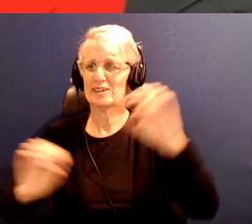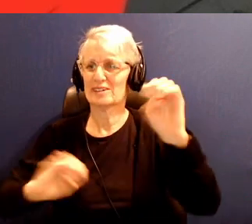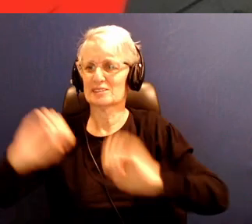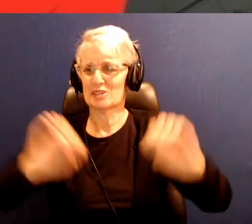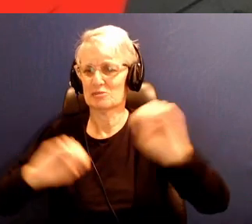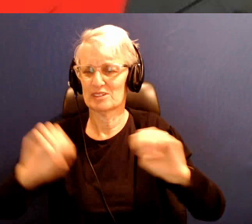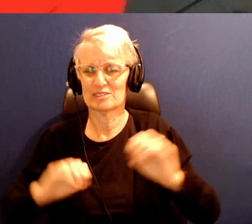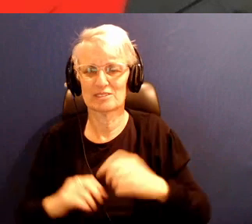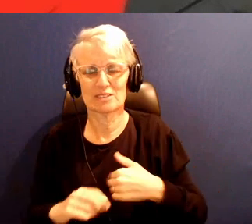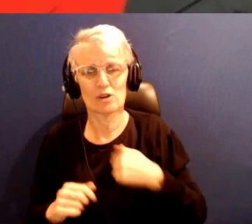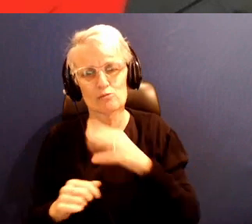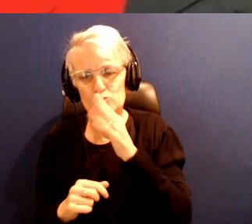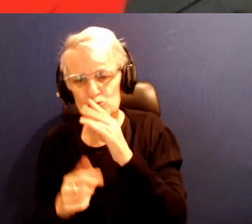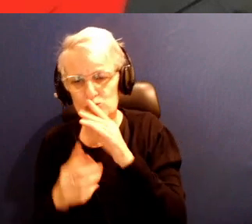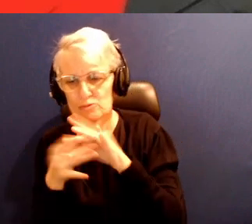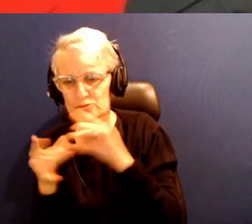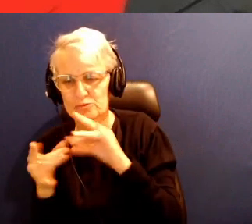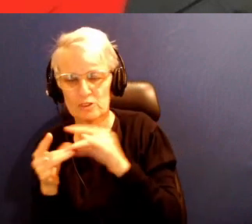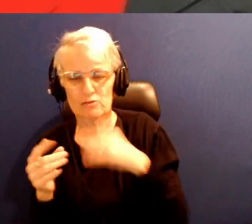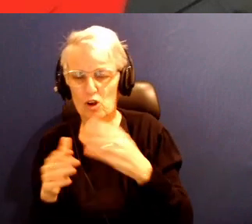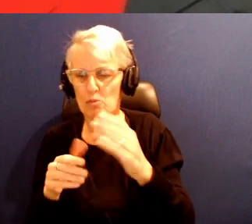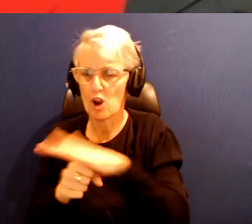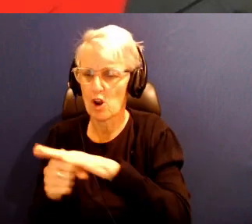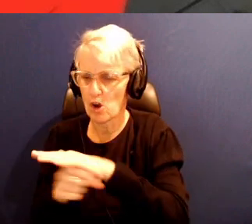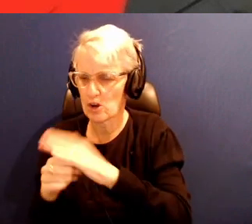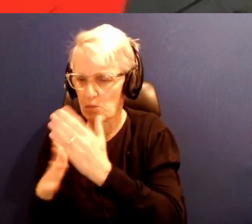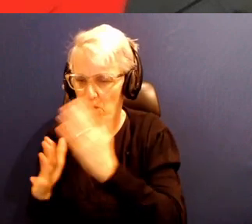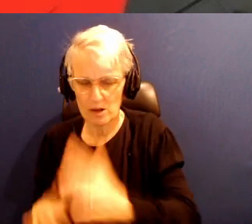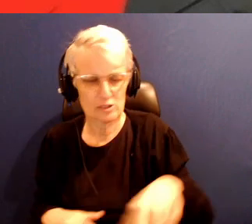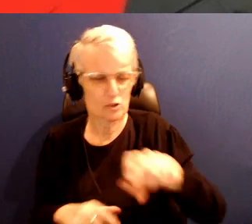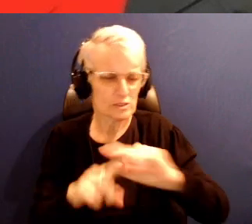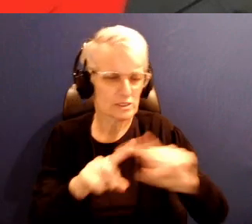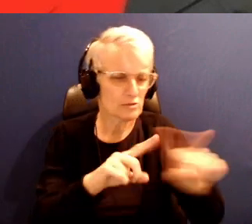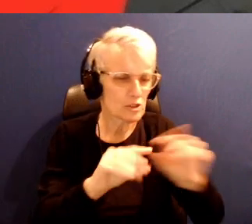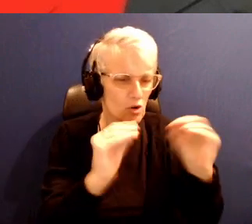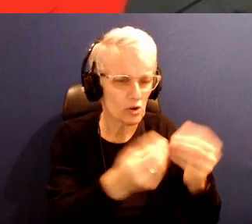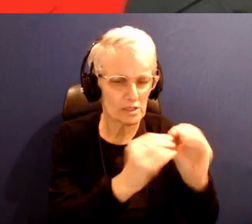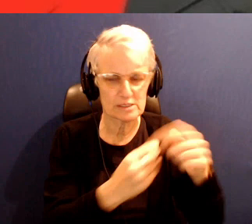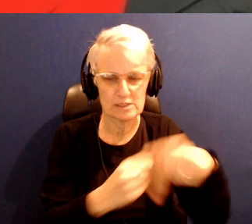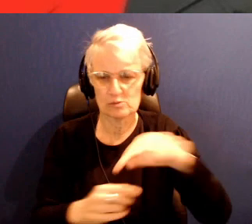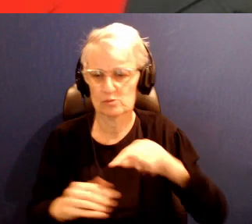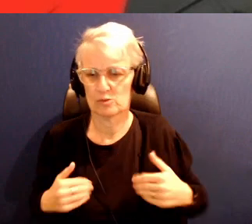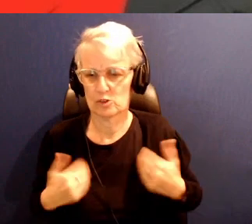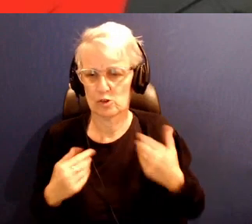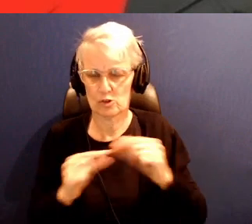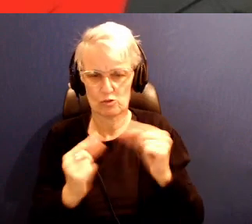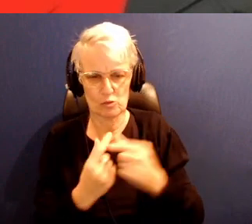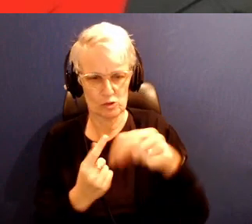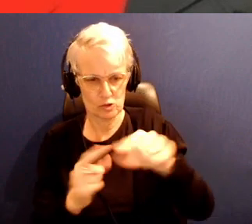experimenting. We will allow for verbal testimonials from local partners or organizations that work with the youth groups you are